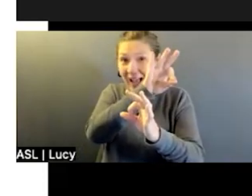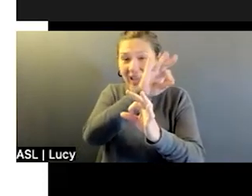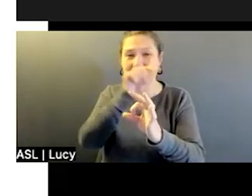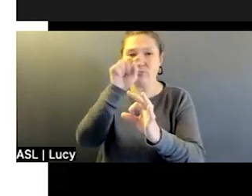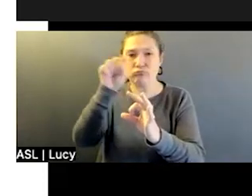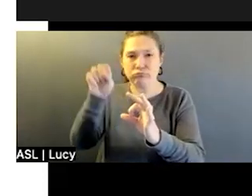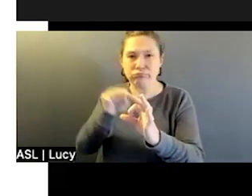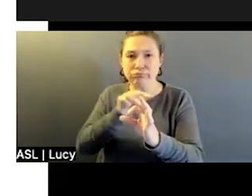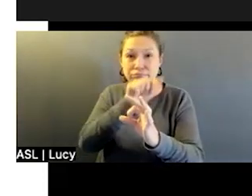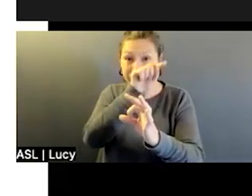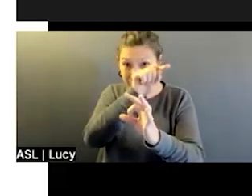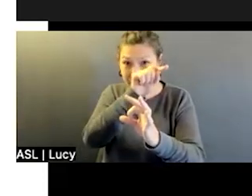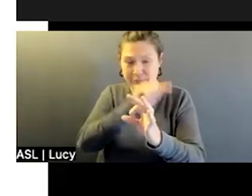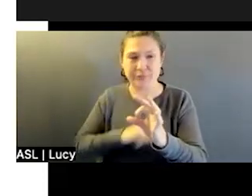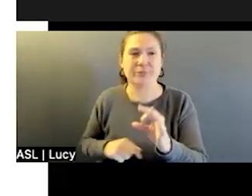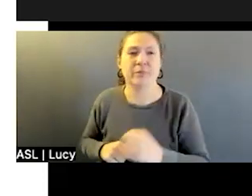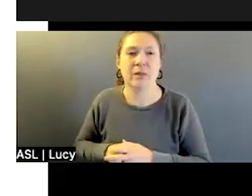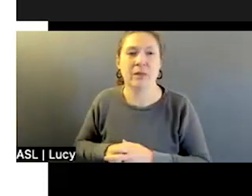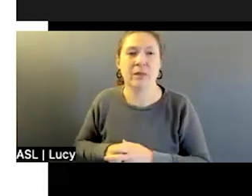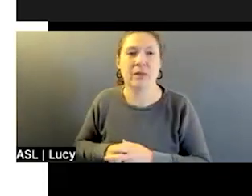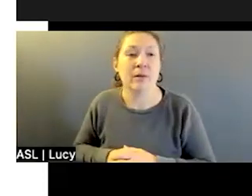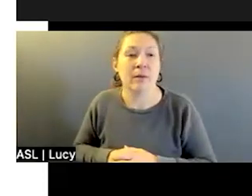We go to slide 7.